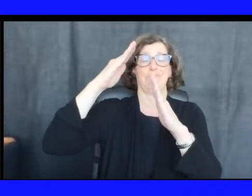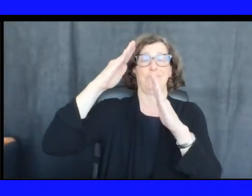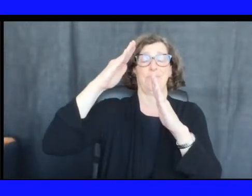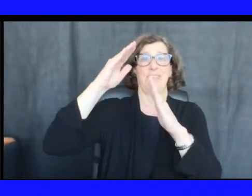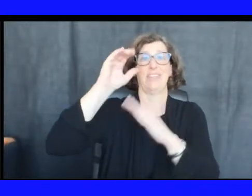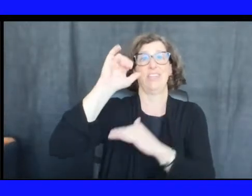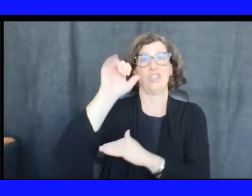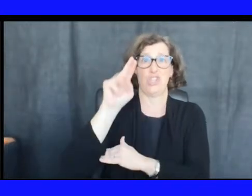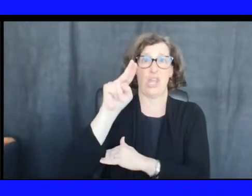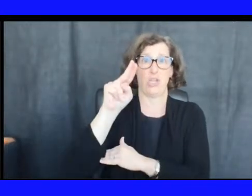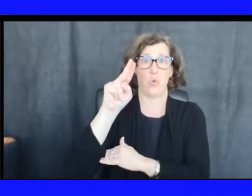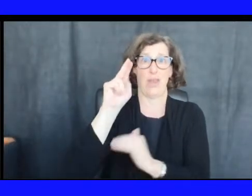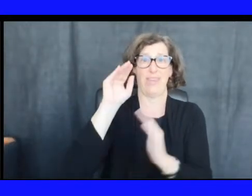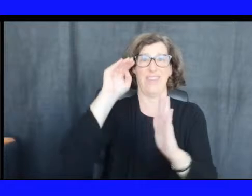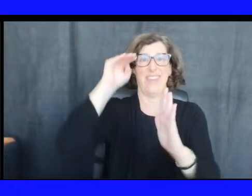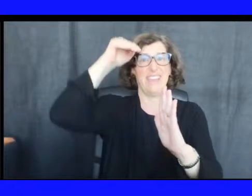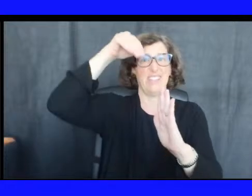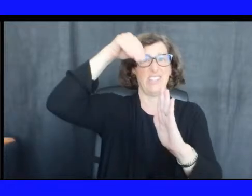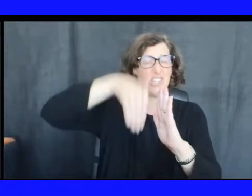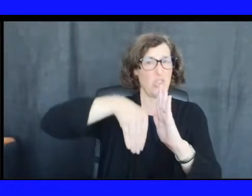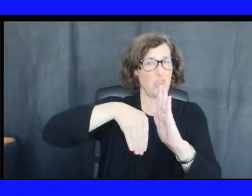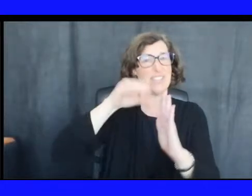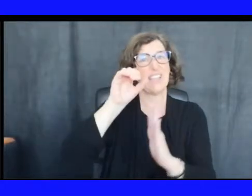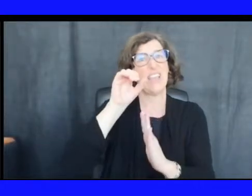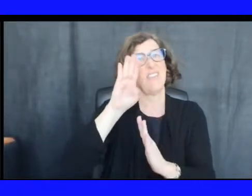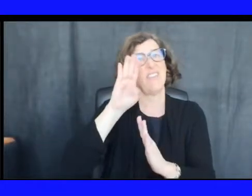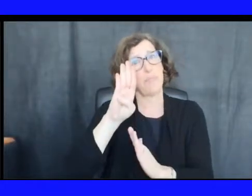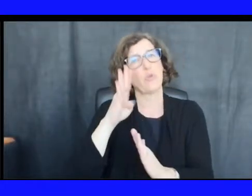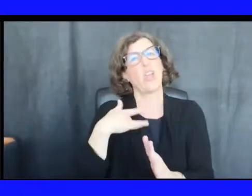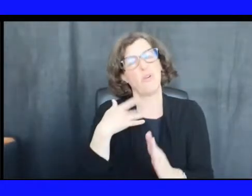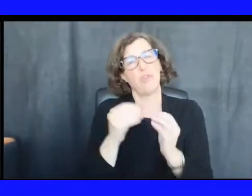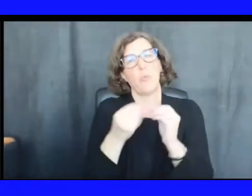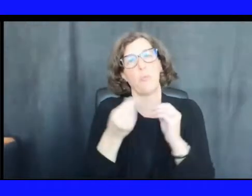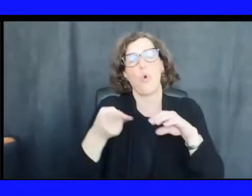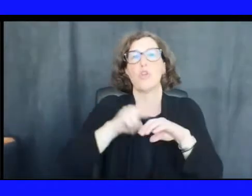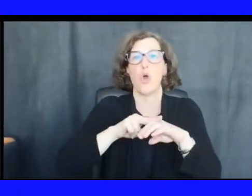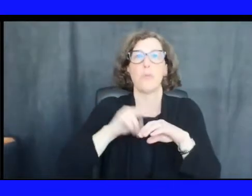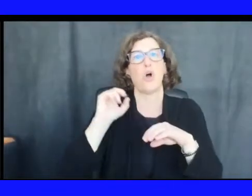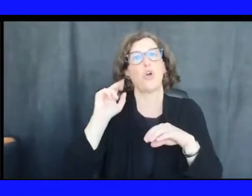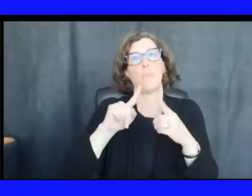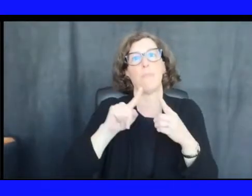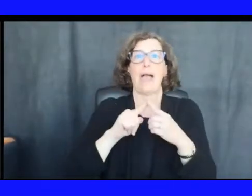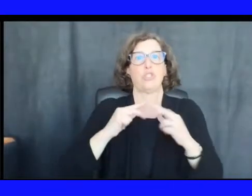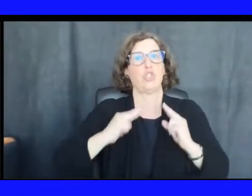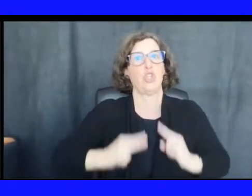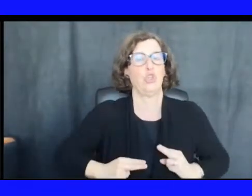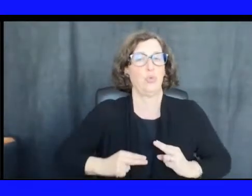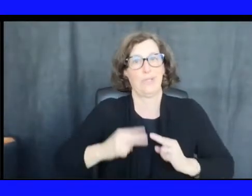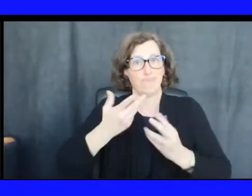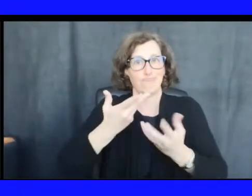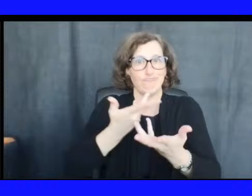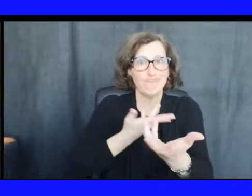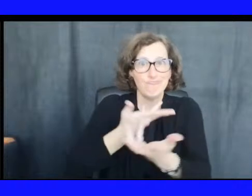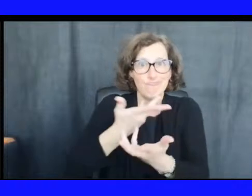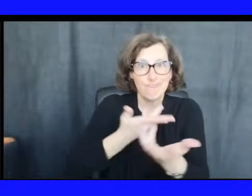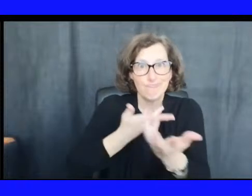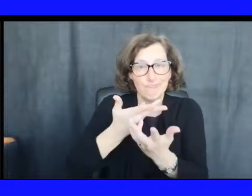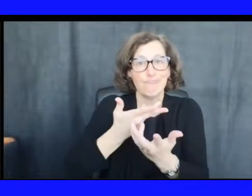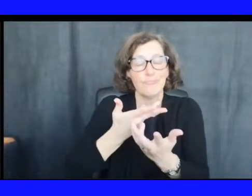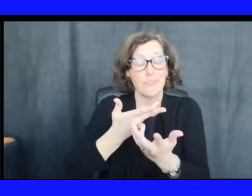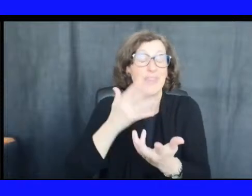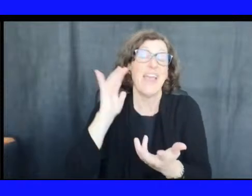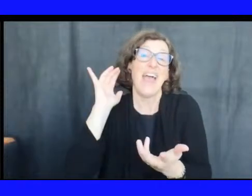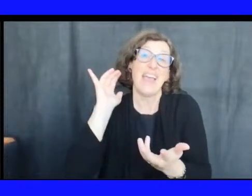craving traveling. They're craving not wearing, N95 masks, which are incredibly